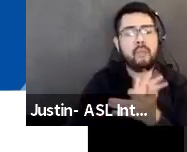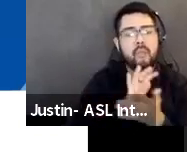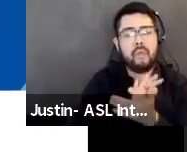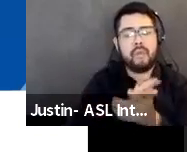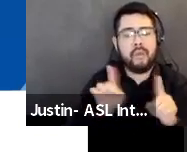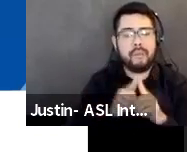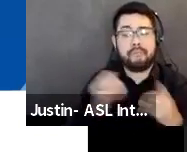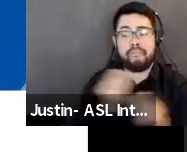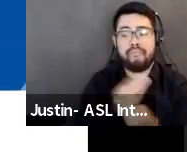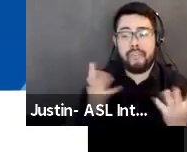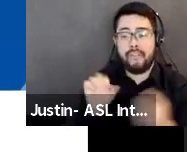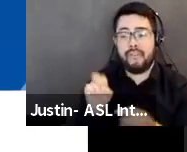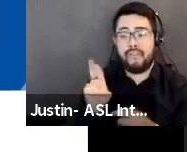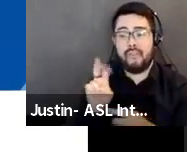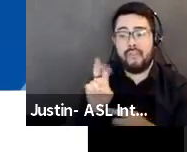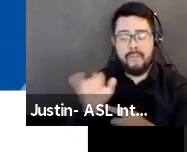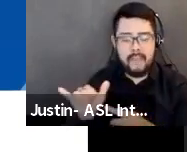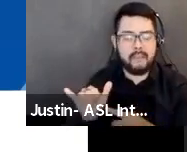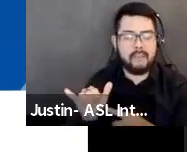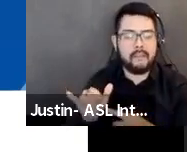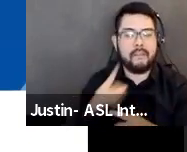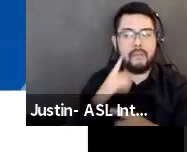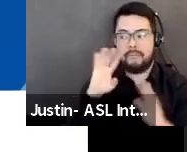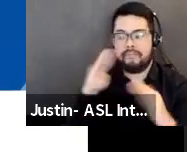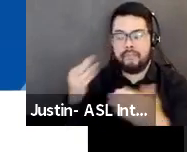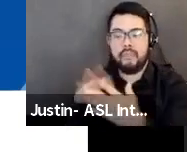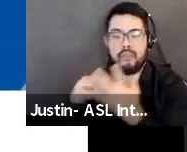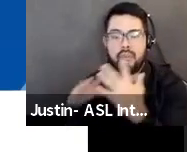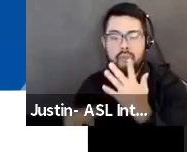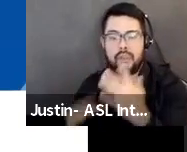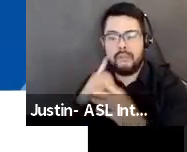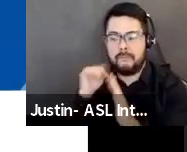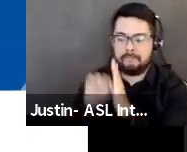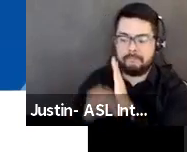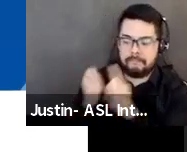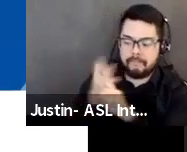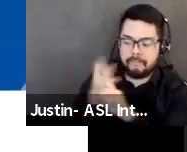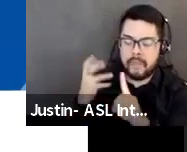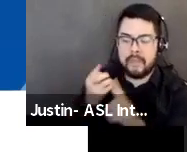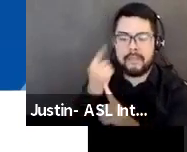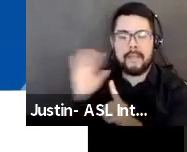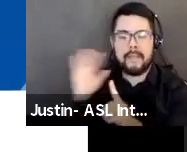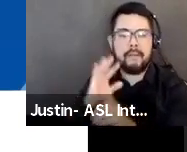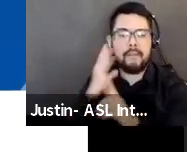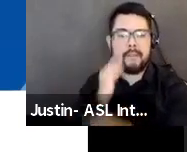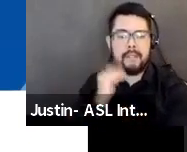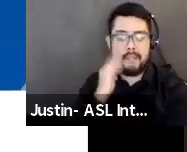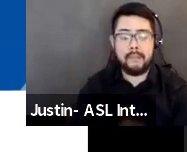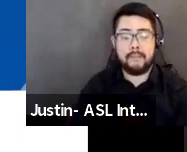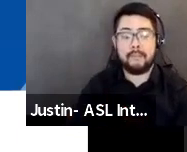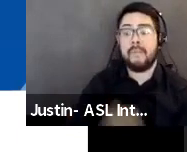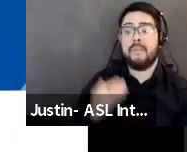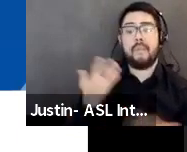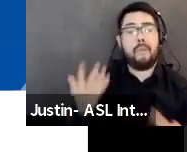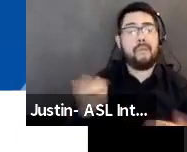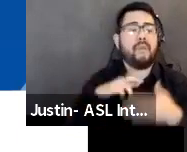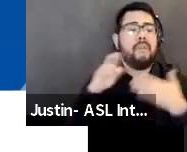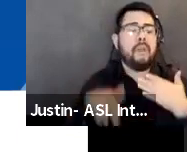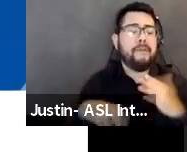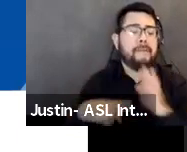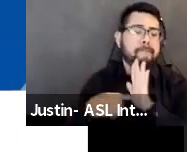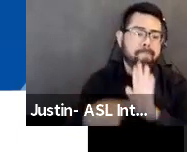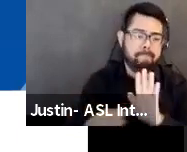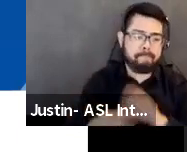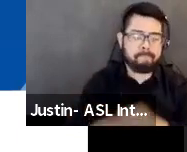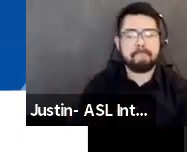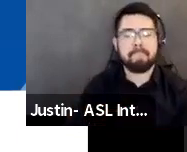surveys specifically for students in order to do a deeper dive on what was happening and so these are the results we've